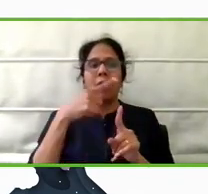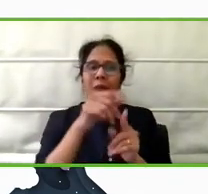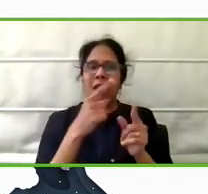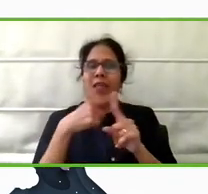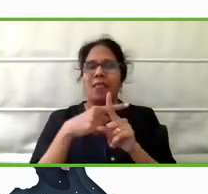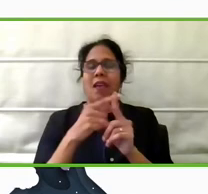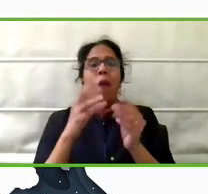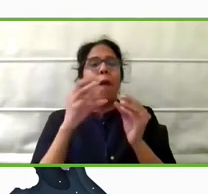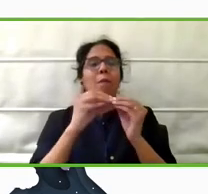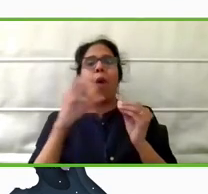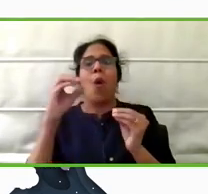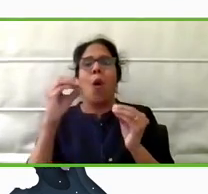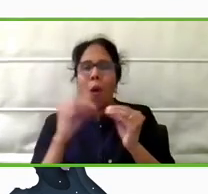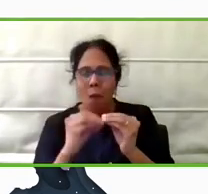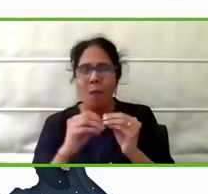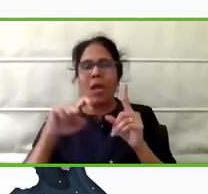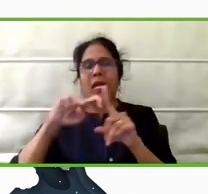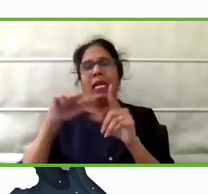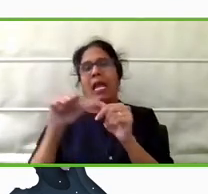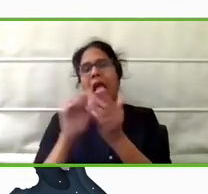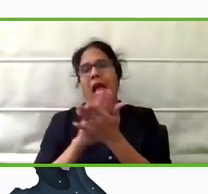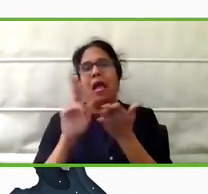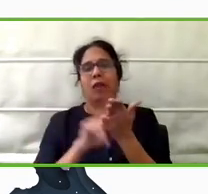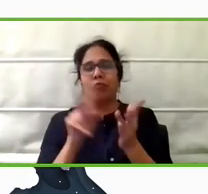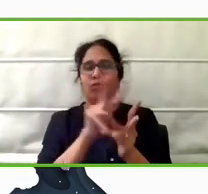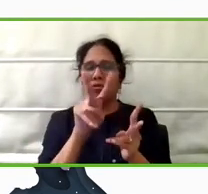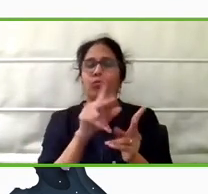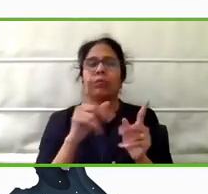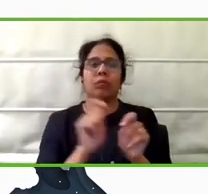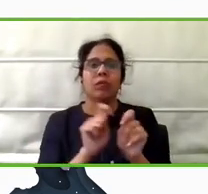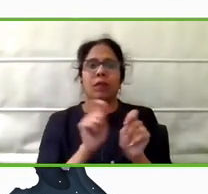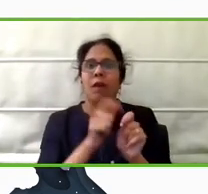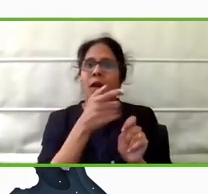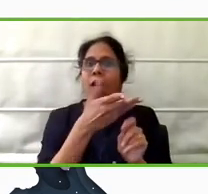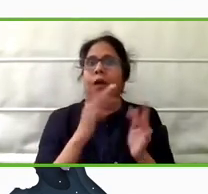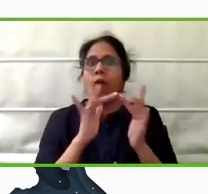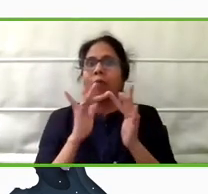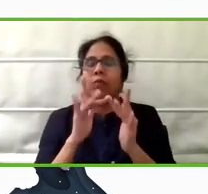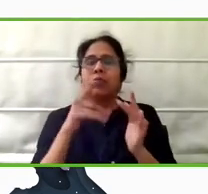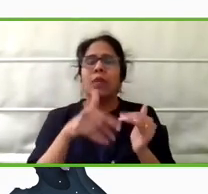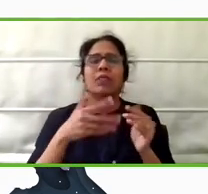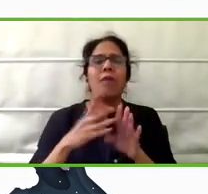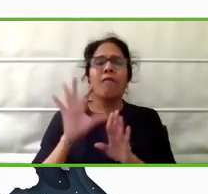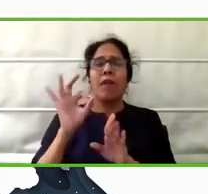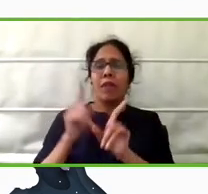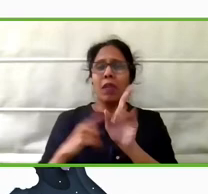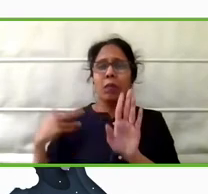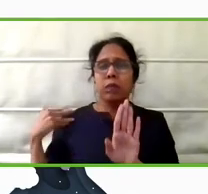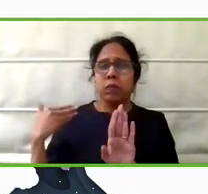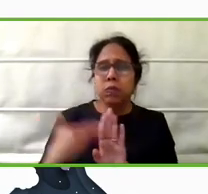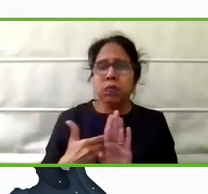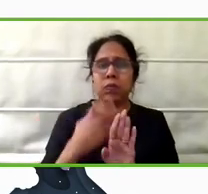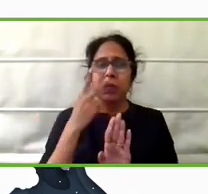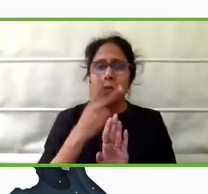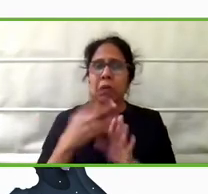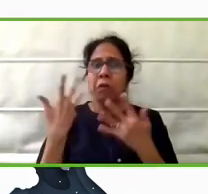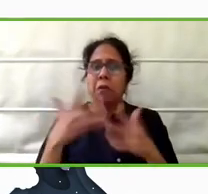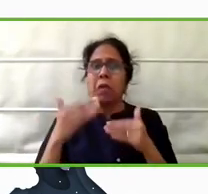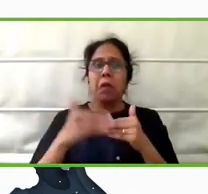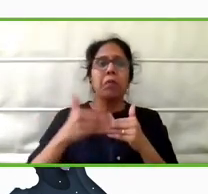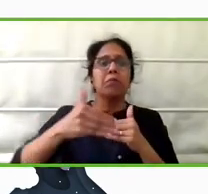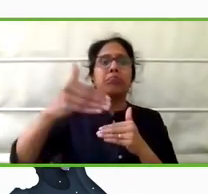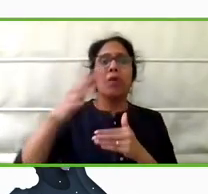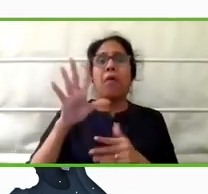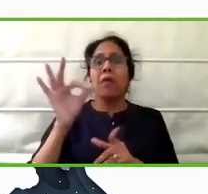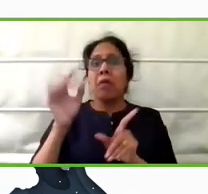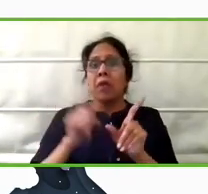of internet, and I'm very keen to know what his take has been and what does he see as the next 50 years. So Vint, thank you so much